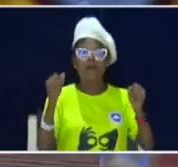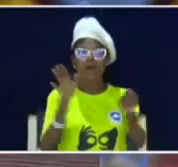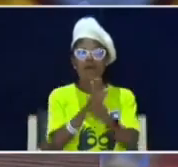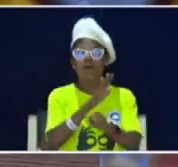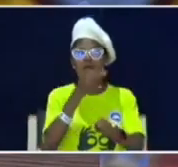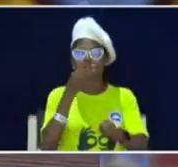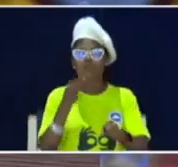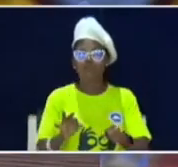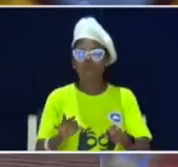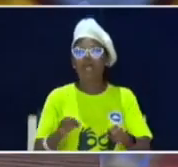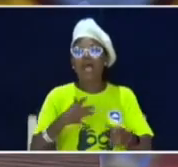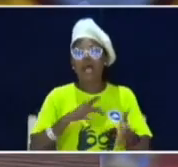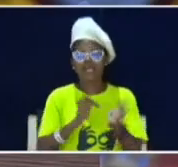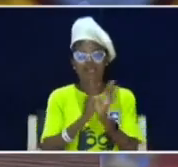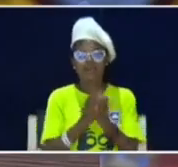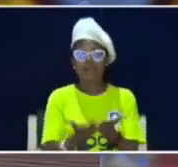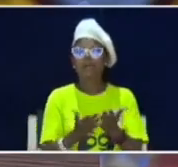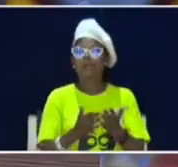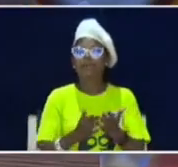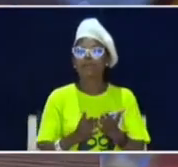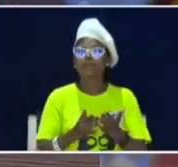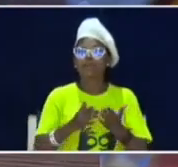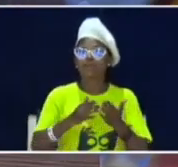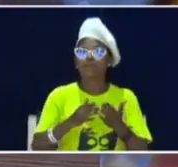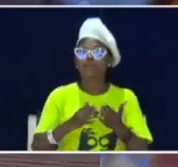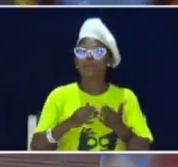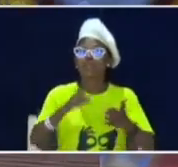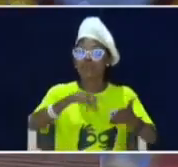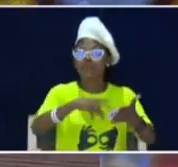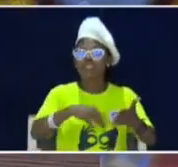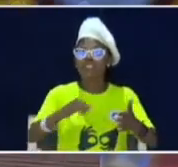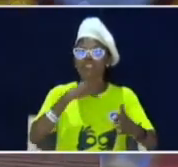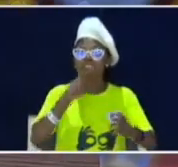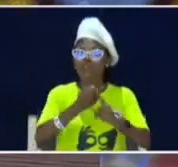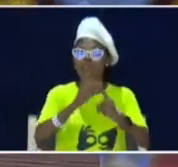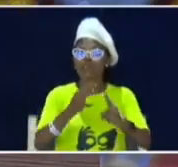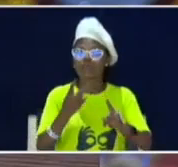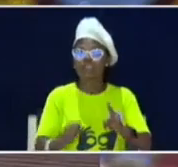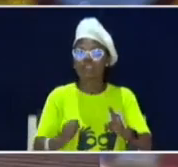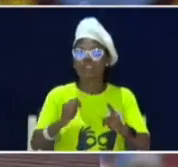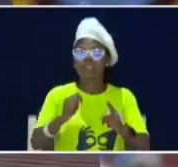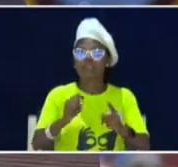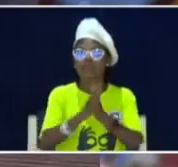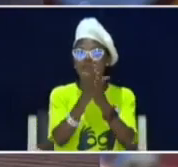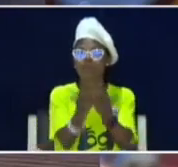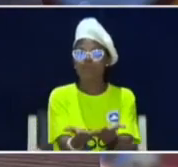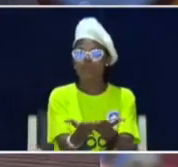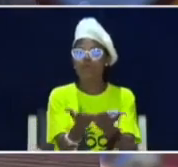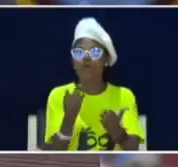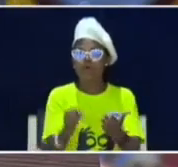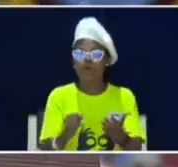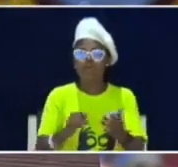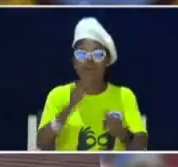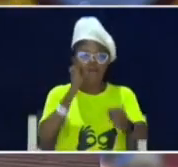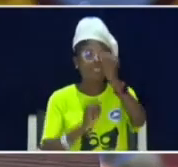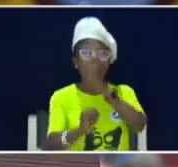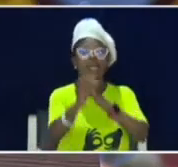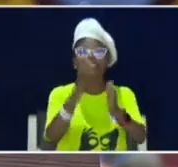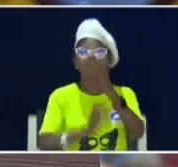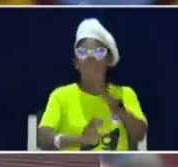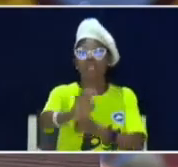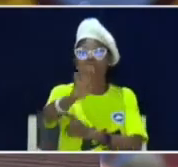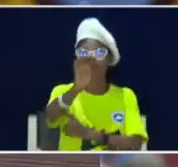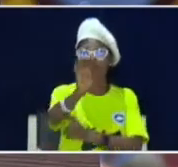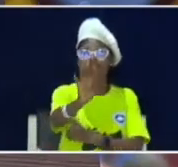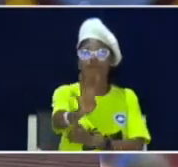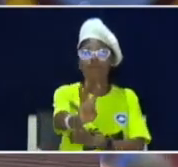tonight. And the Bible passage is from the book of Isaiah chapter 40. The